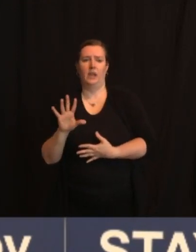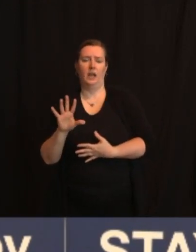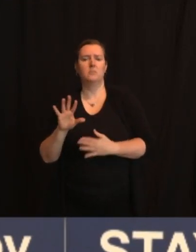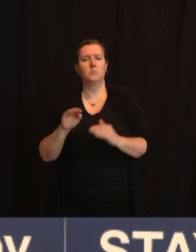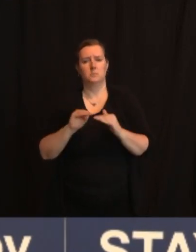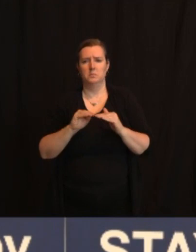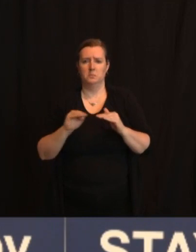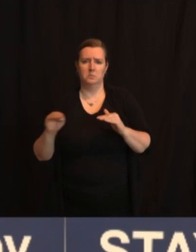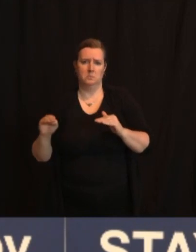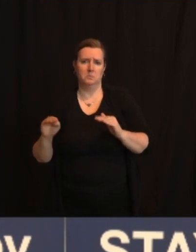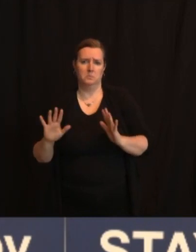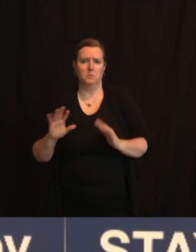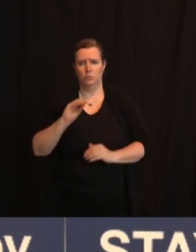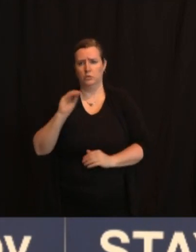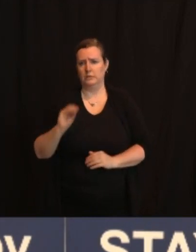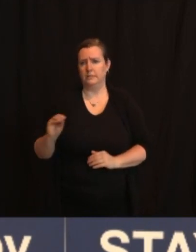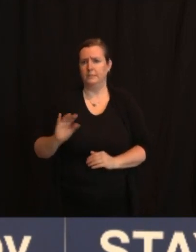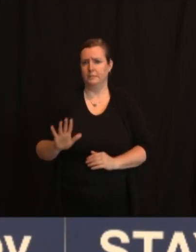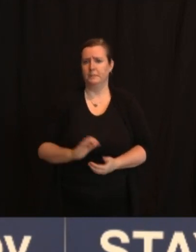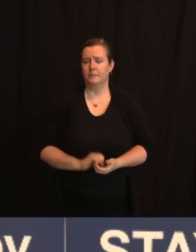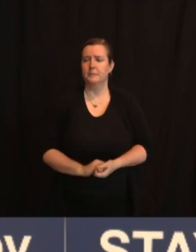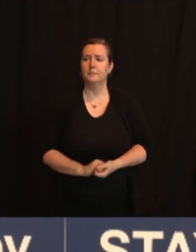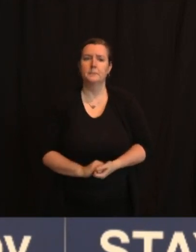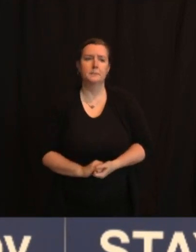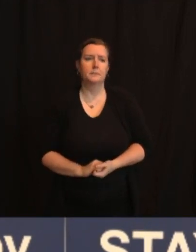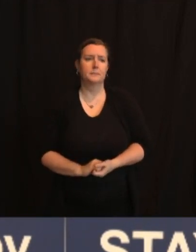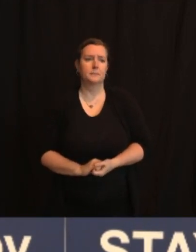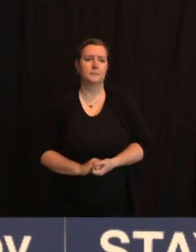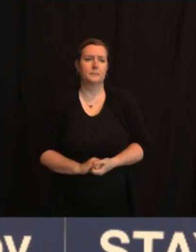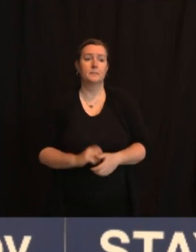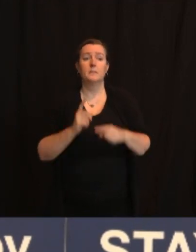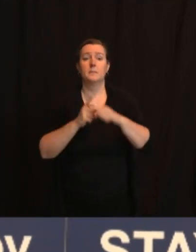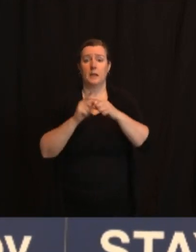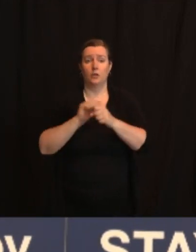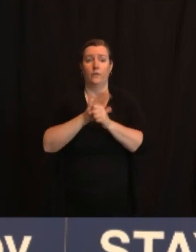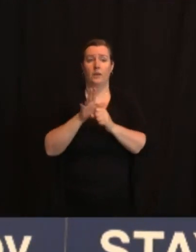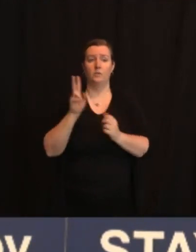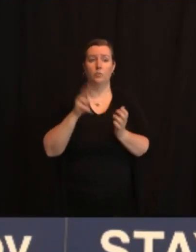reporting 2,494 new cases for a total of